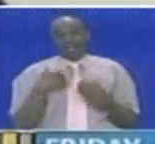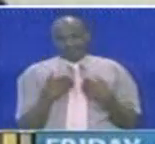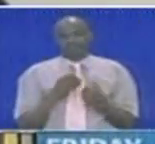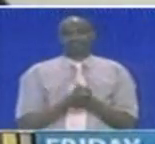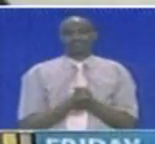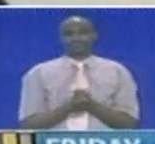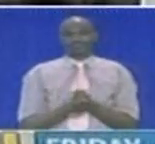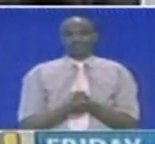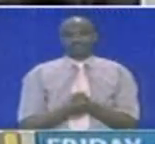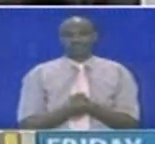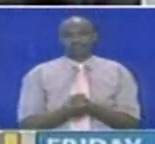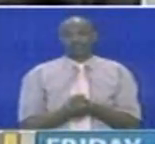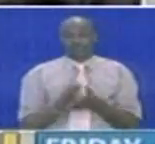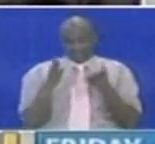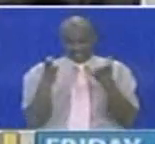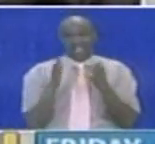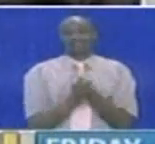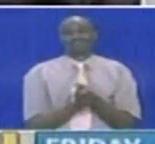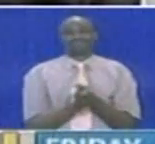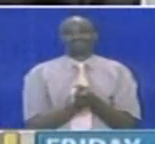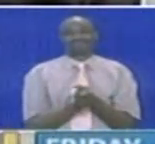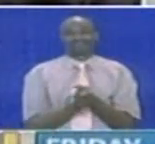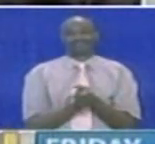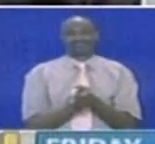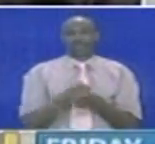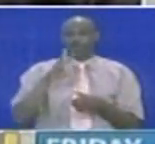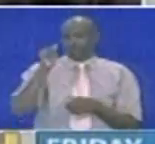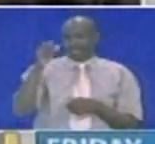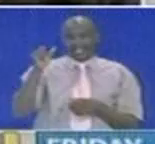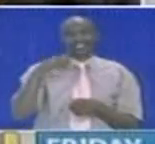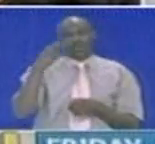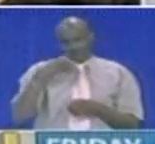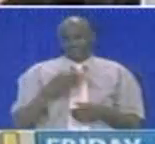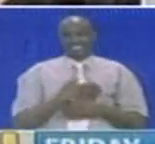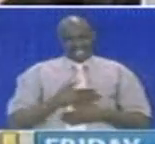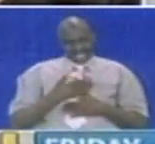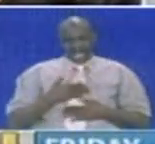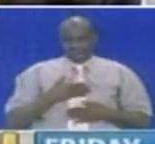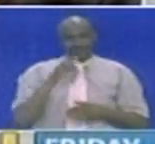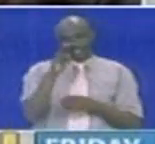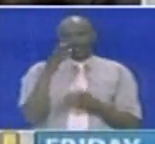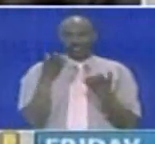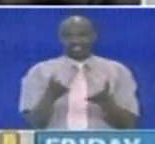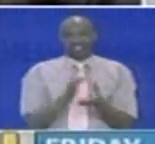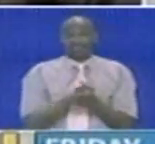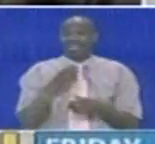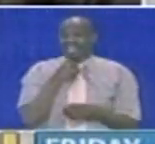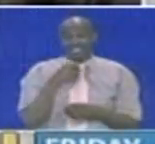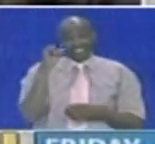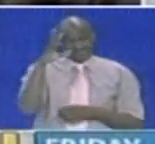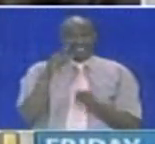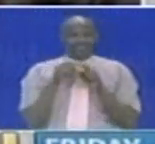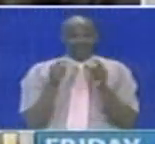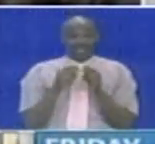Road. Road. So there we are. Yes. Well, it's always a pleasure having you on the show. I mean, I like the surprise